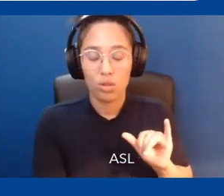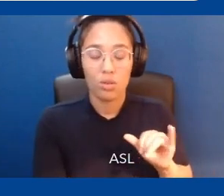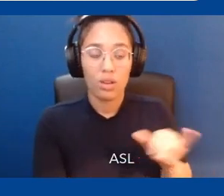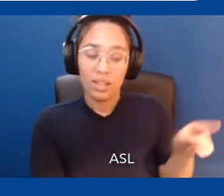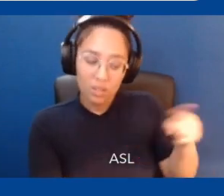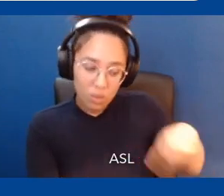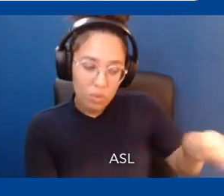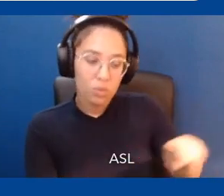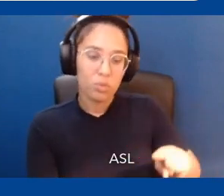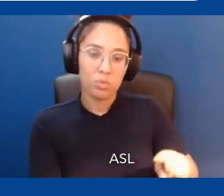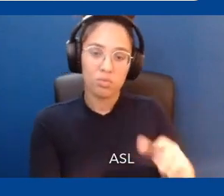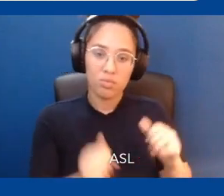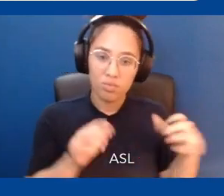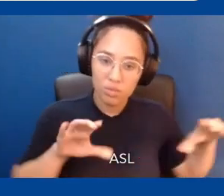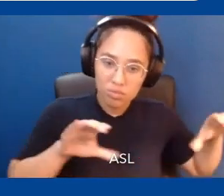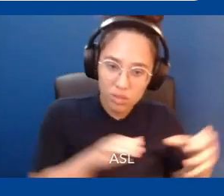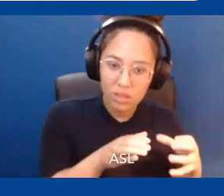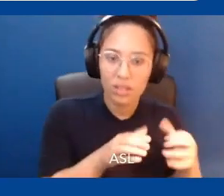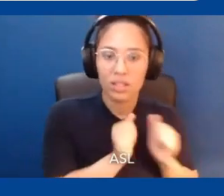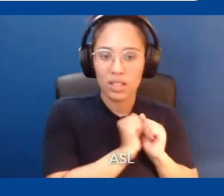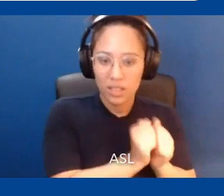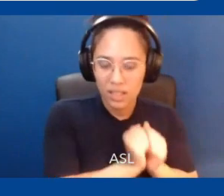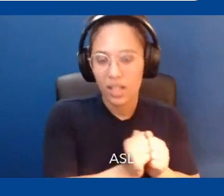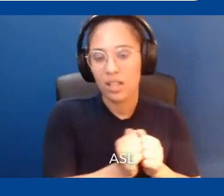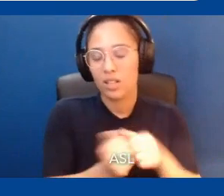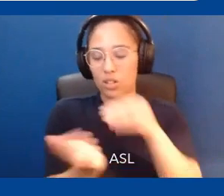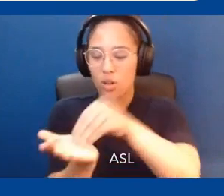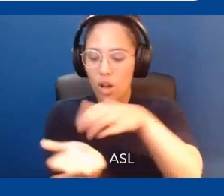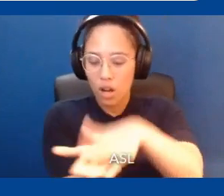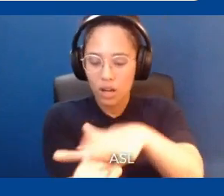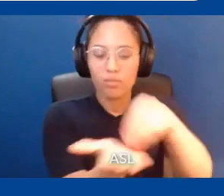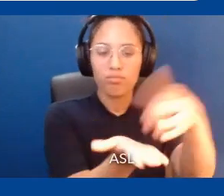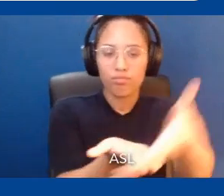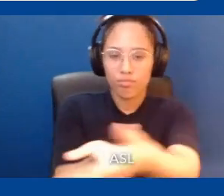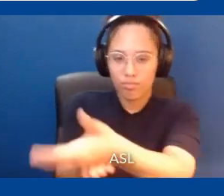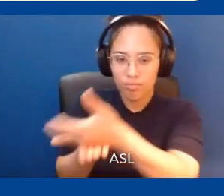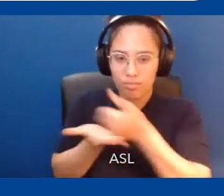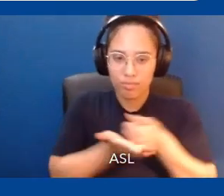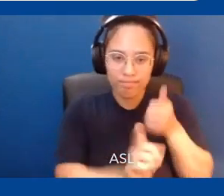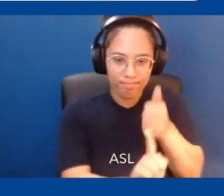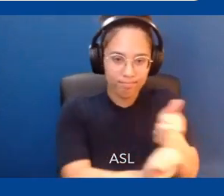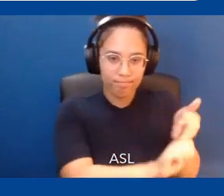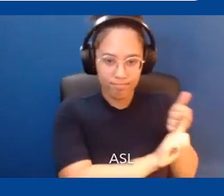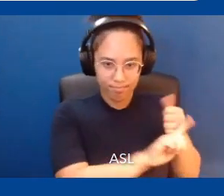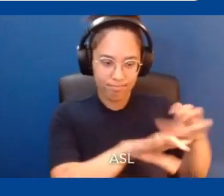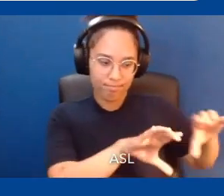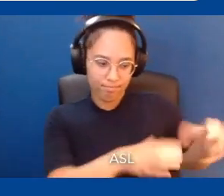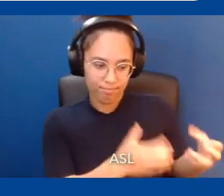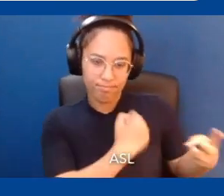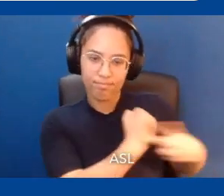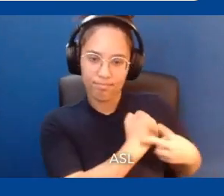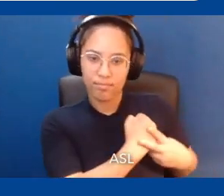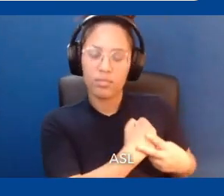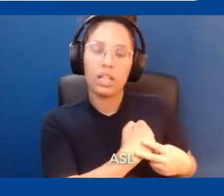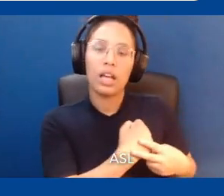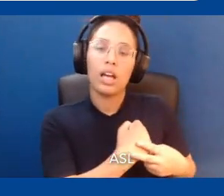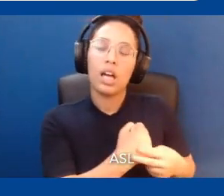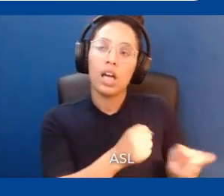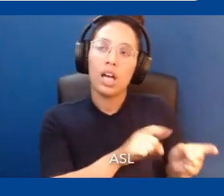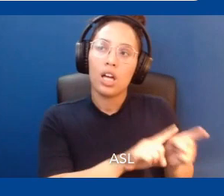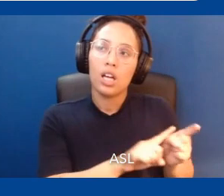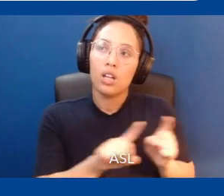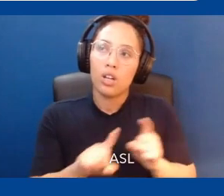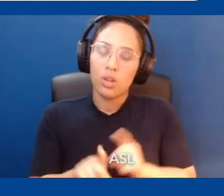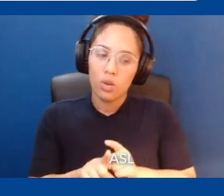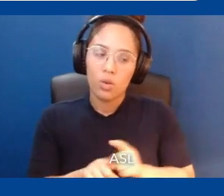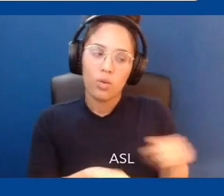and gathering all that material, but also they did something that I think it's great,